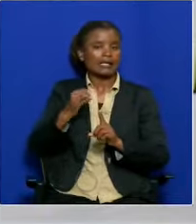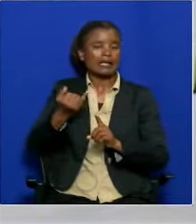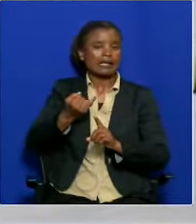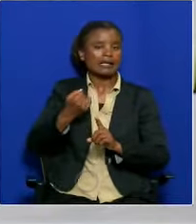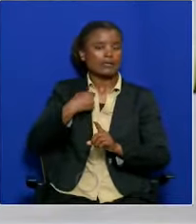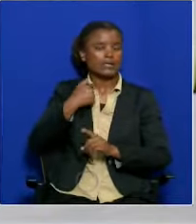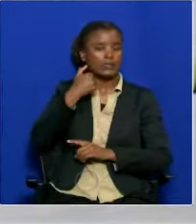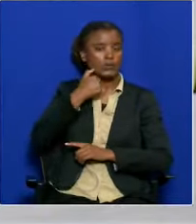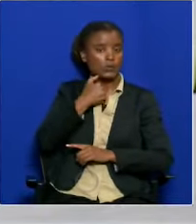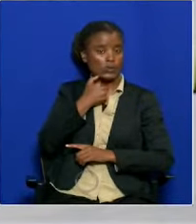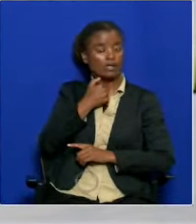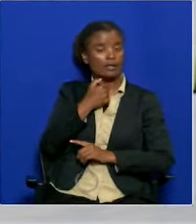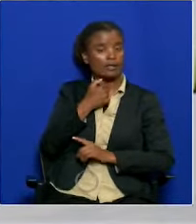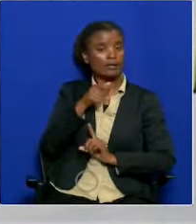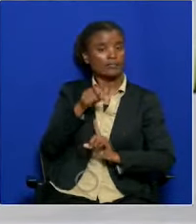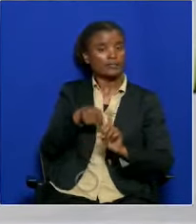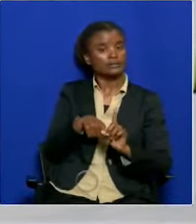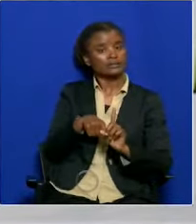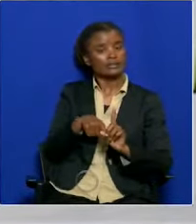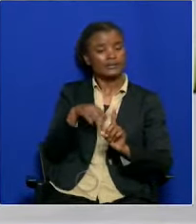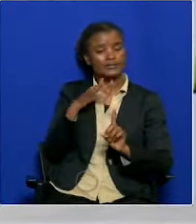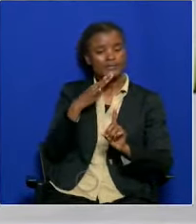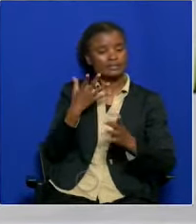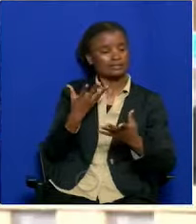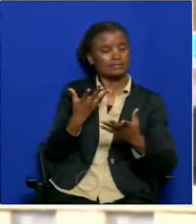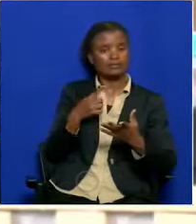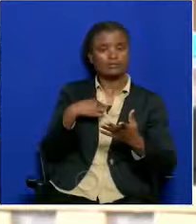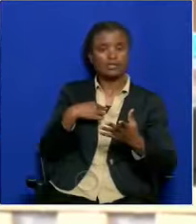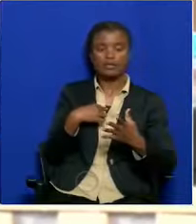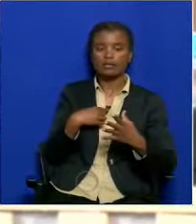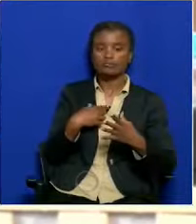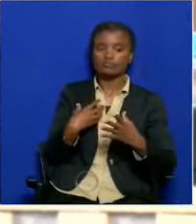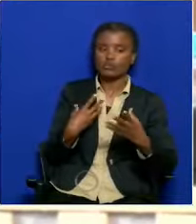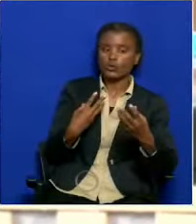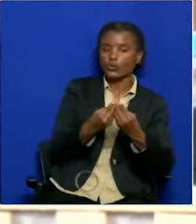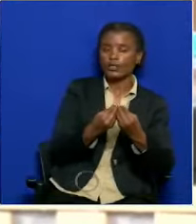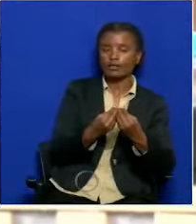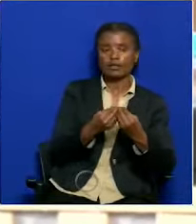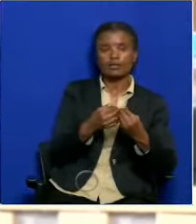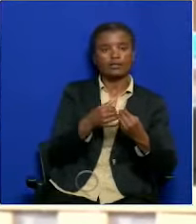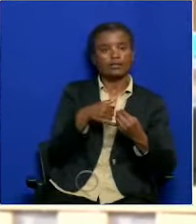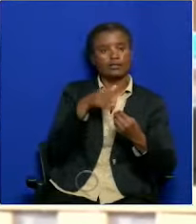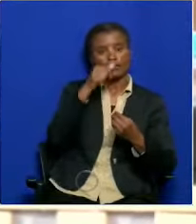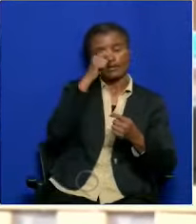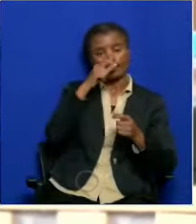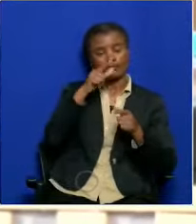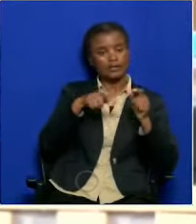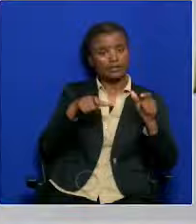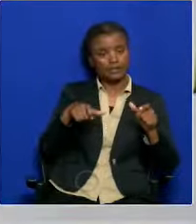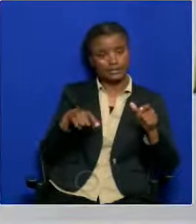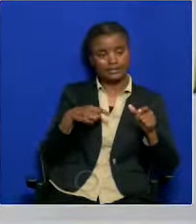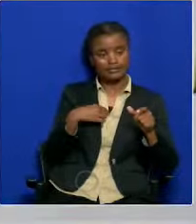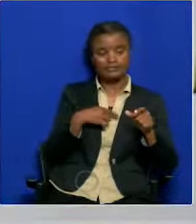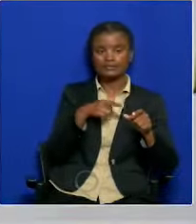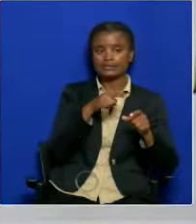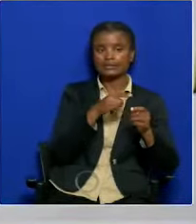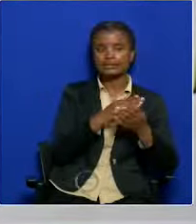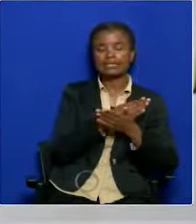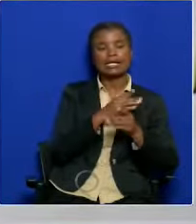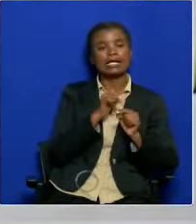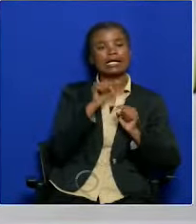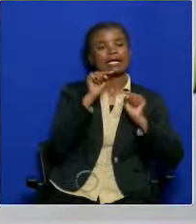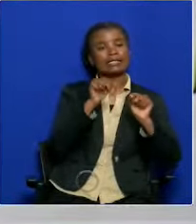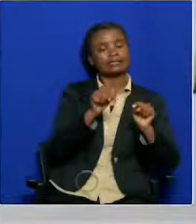who goes out with these criminals. And it's not like that. Alleged criminals, Yeah, General. Let's be fair exactly. to them.